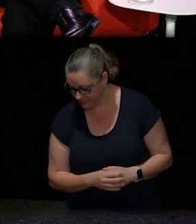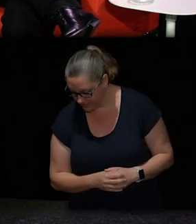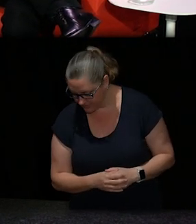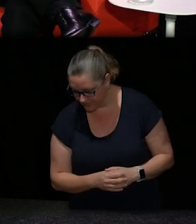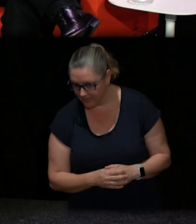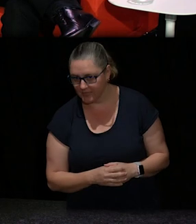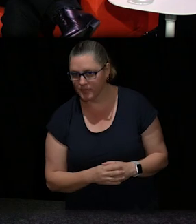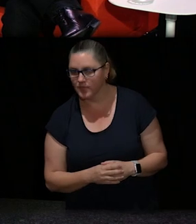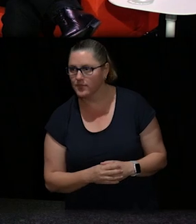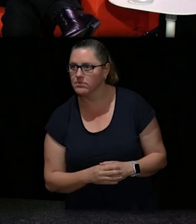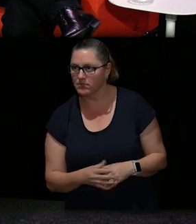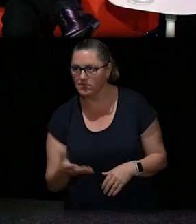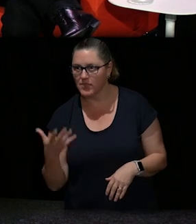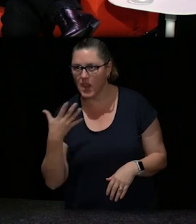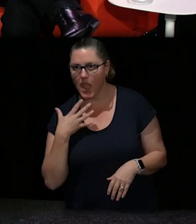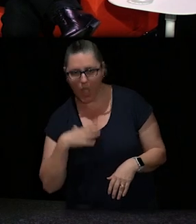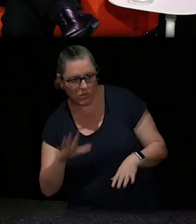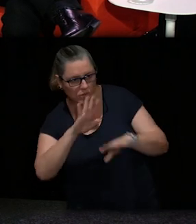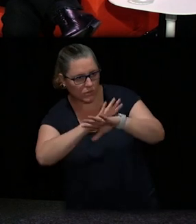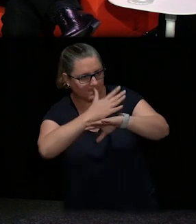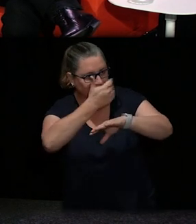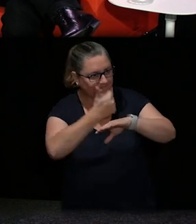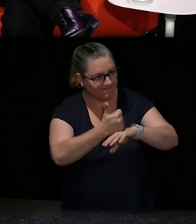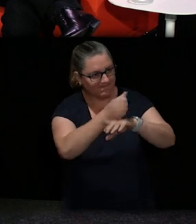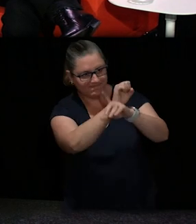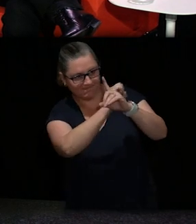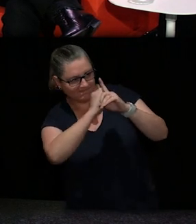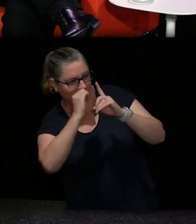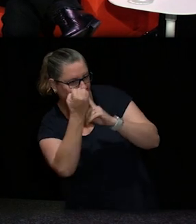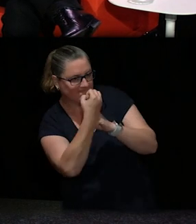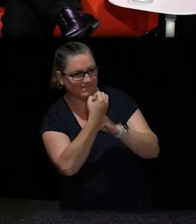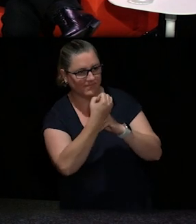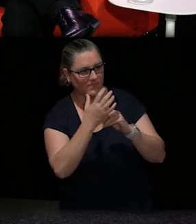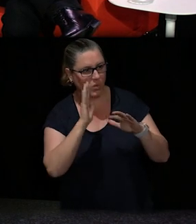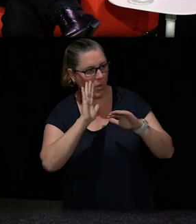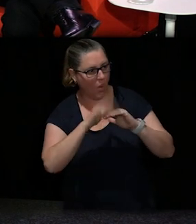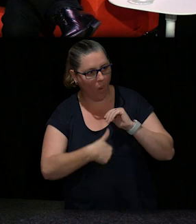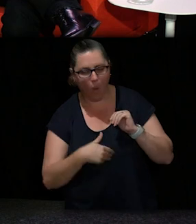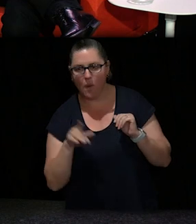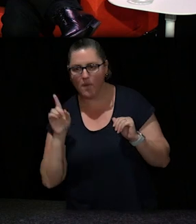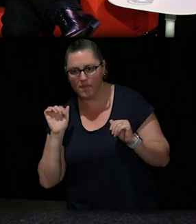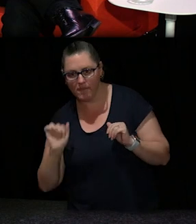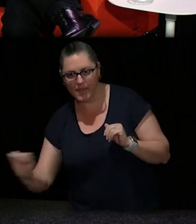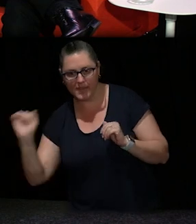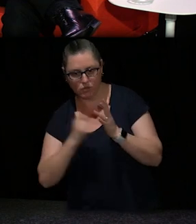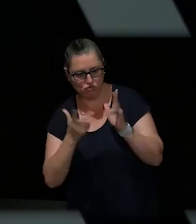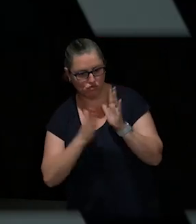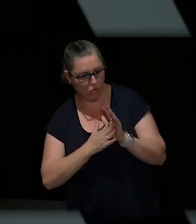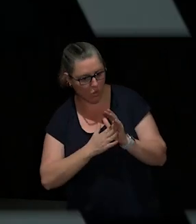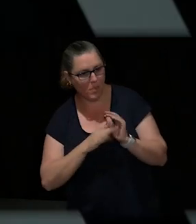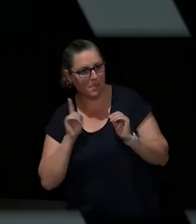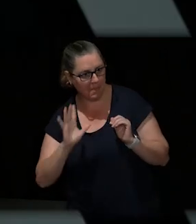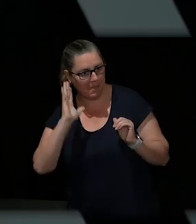I want to just set the scene for you a little bit about the rooms that Pat has been in, the moments in